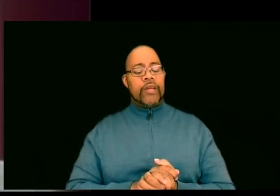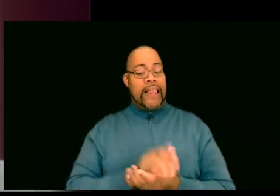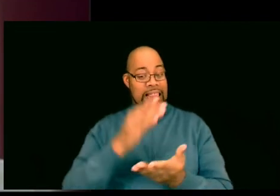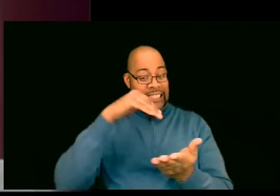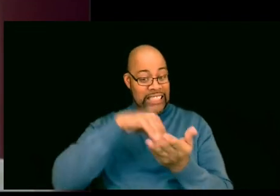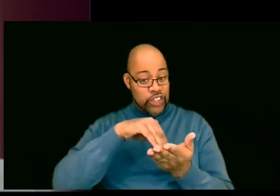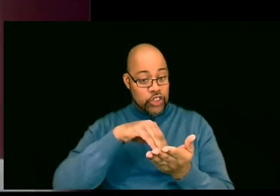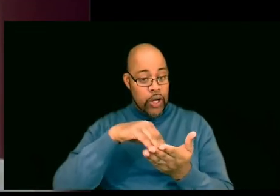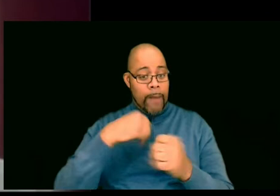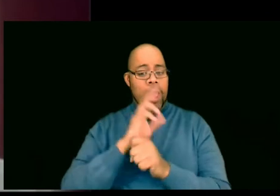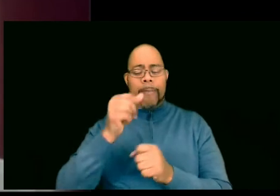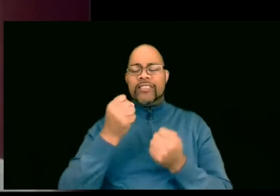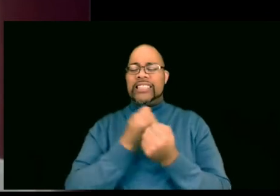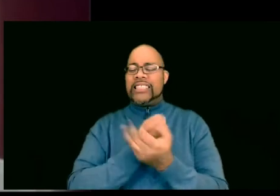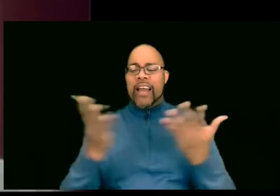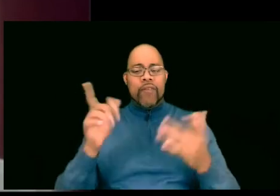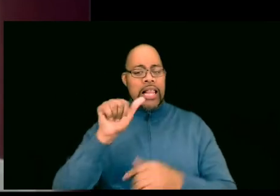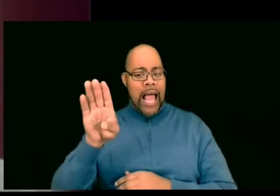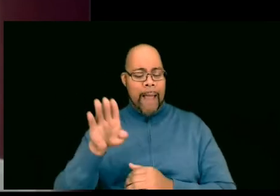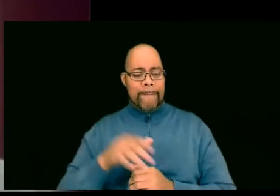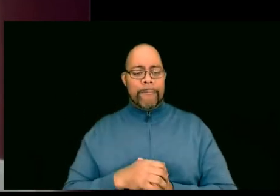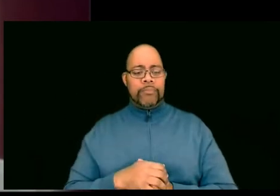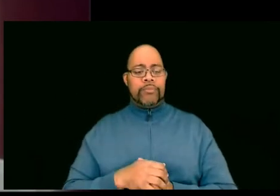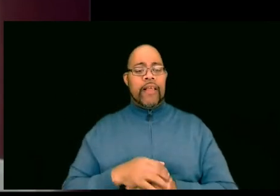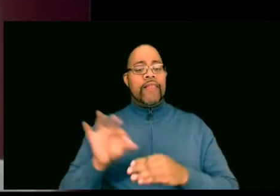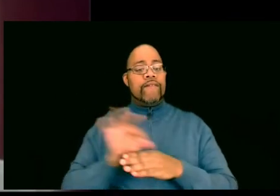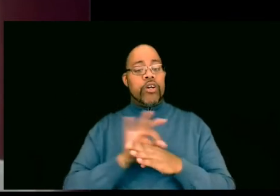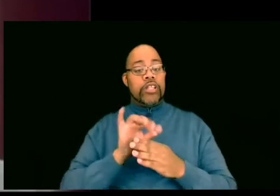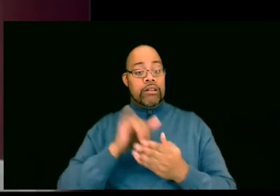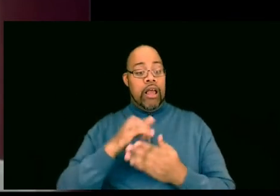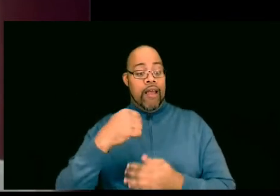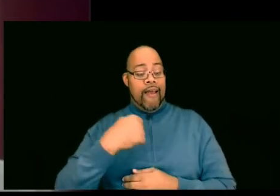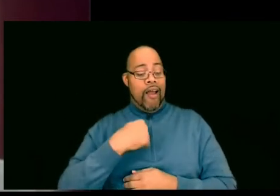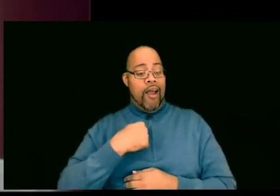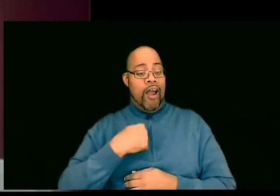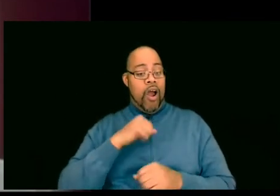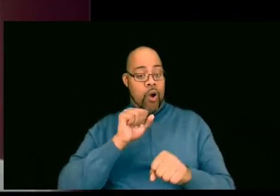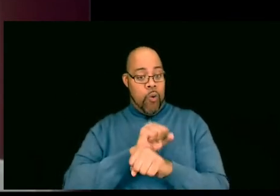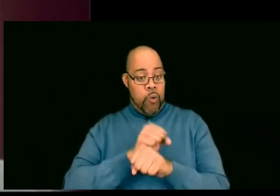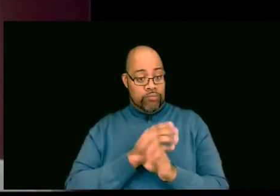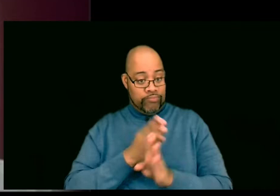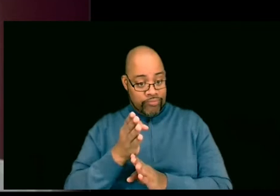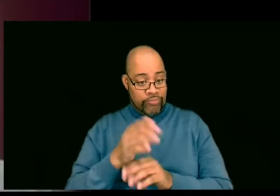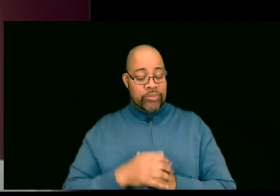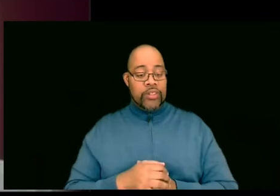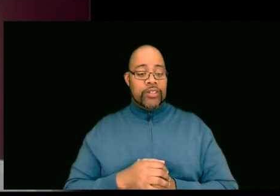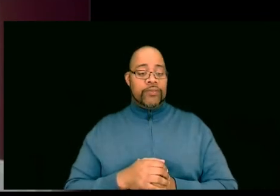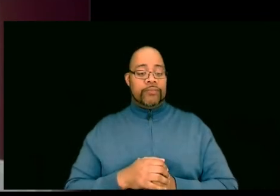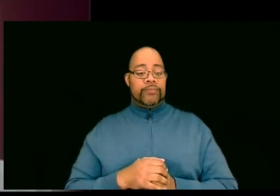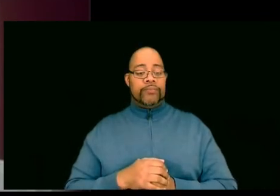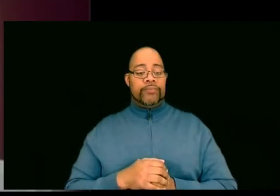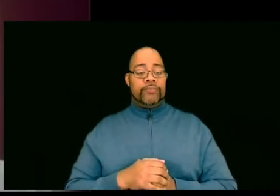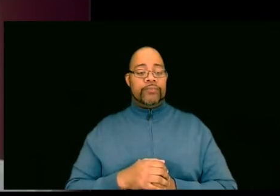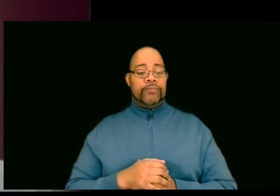So the center was made up of several laboratories, and the function that I worked with was the